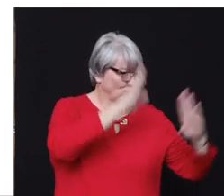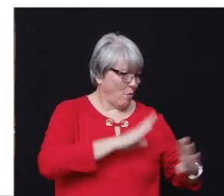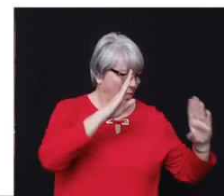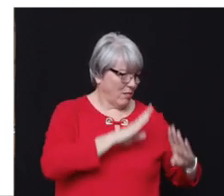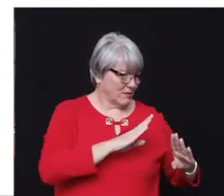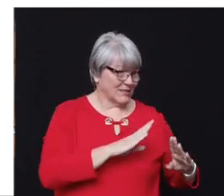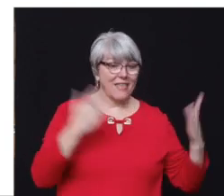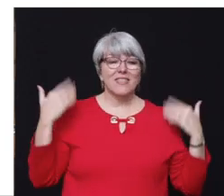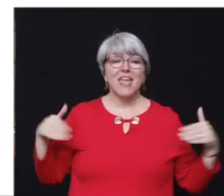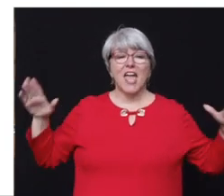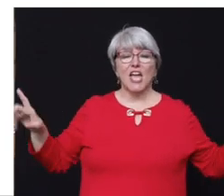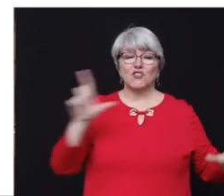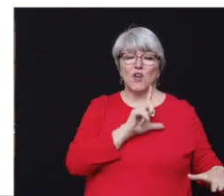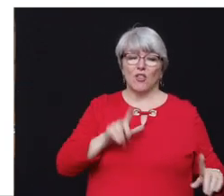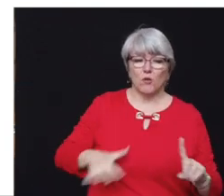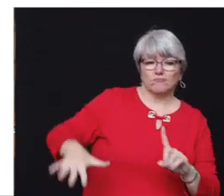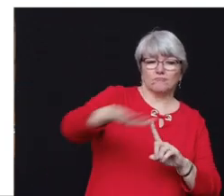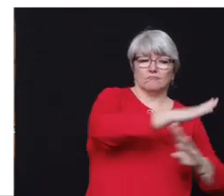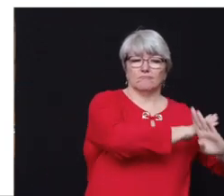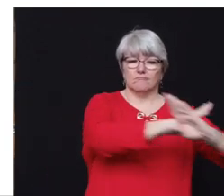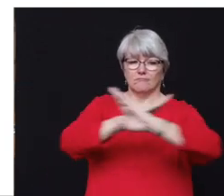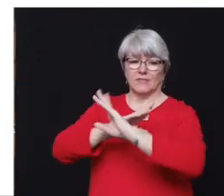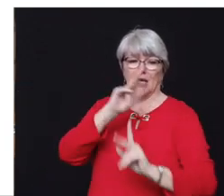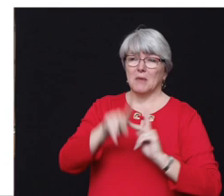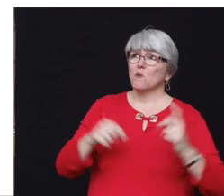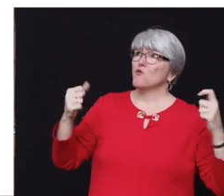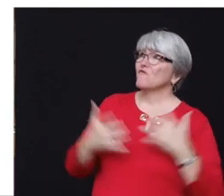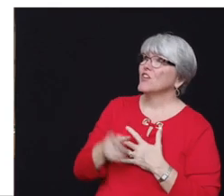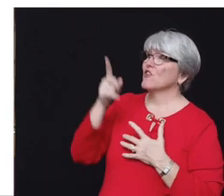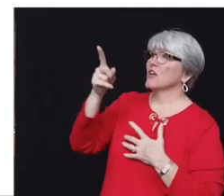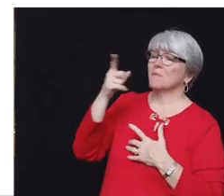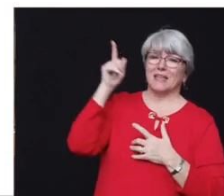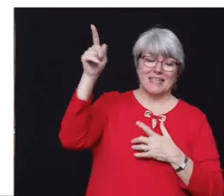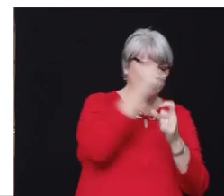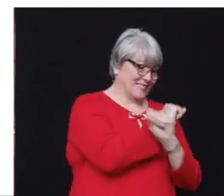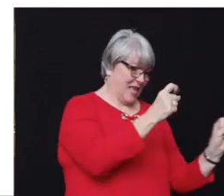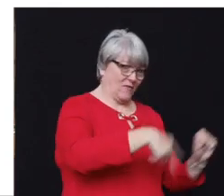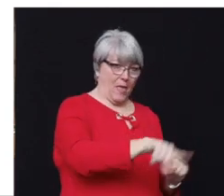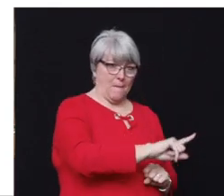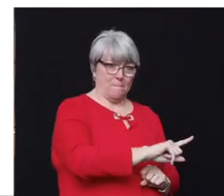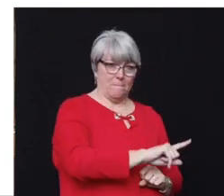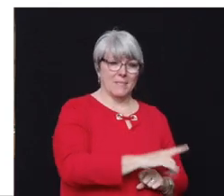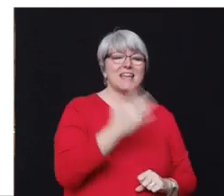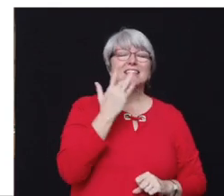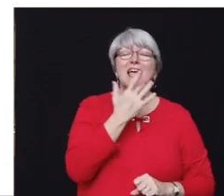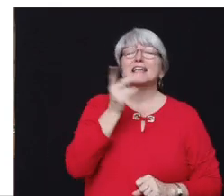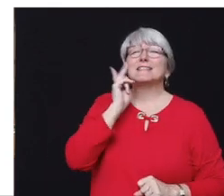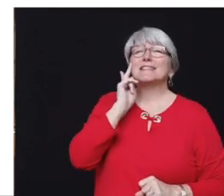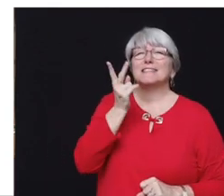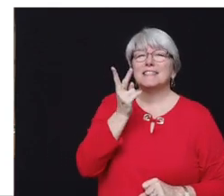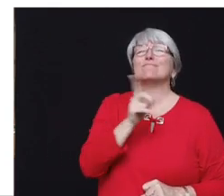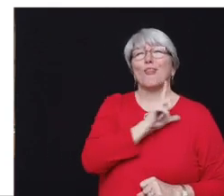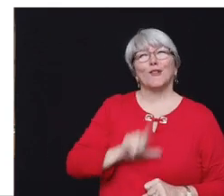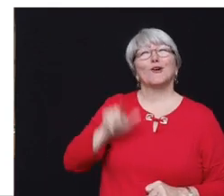The angel of the Lord encamps around those who fear Him, and He delivers them. Taste and see that the Lord is